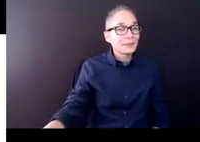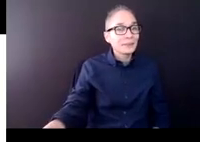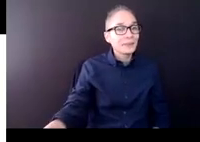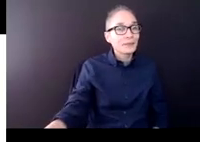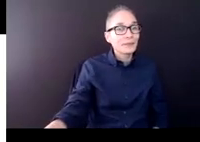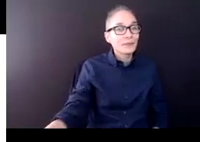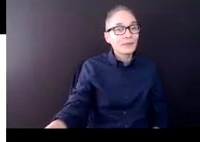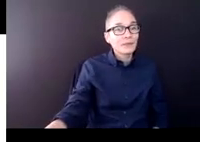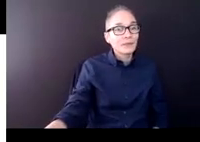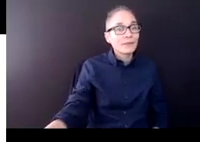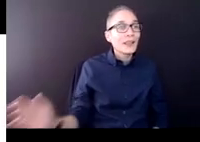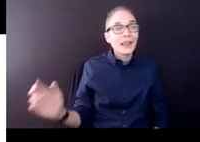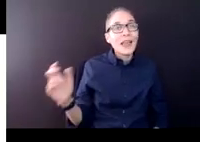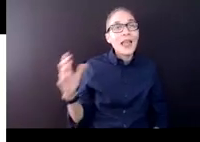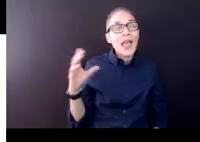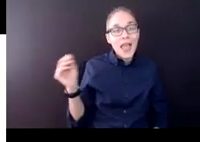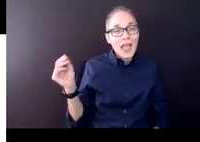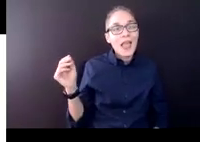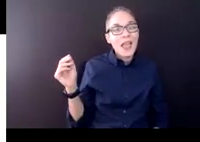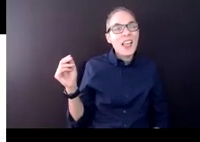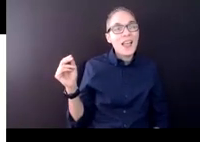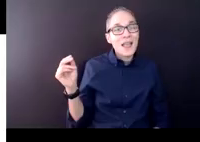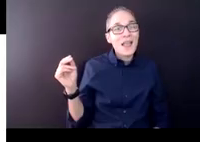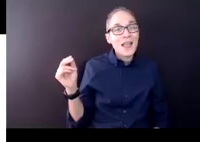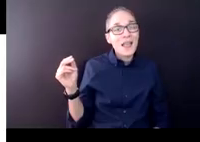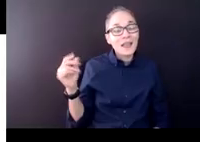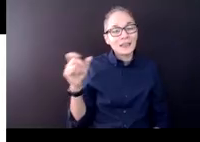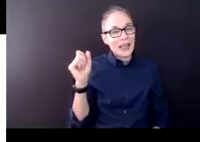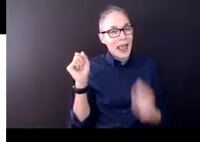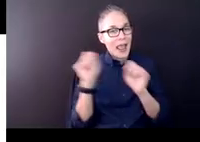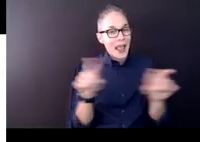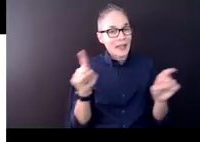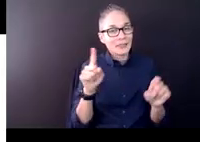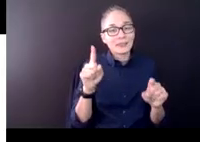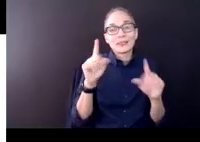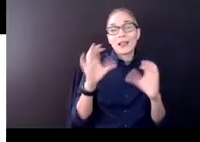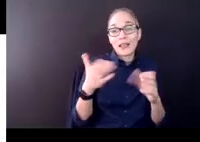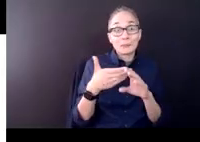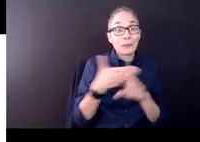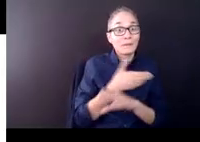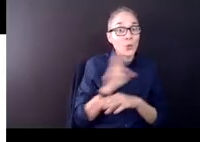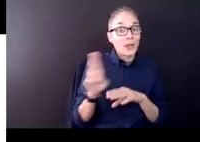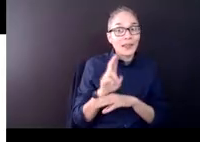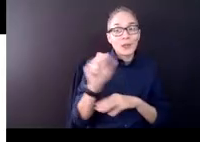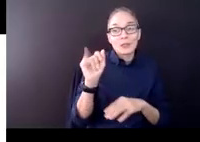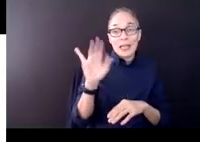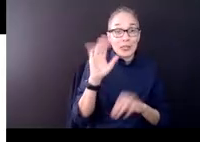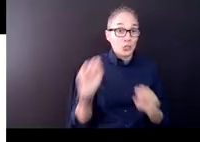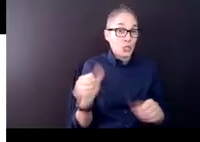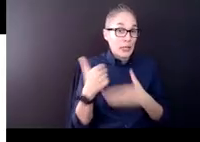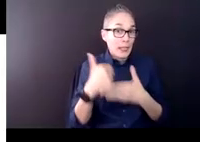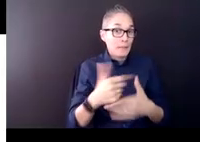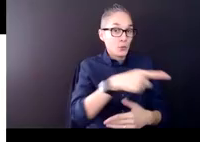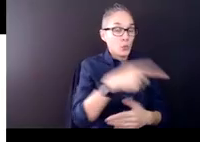why? You know? And so, yeah, so asking students about AI before they use it could help you